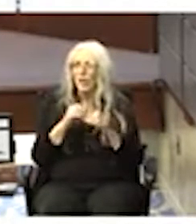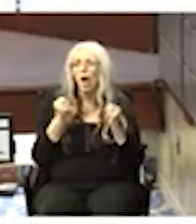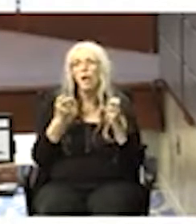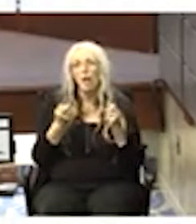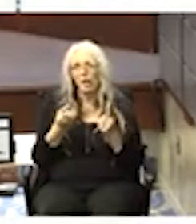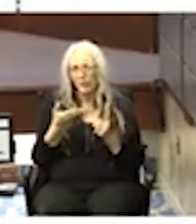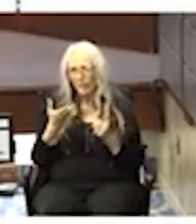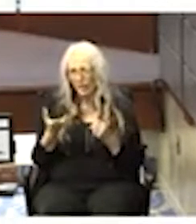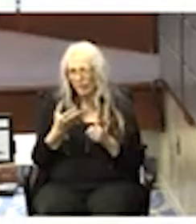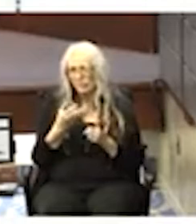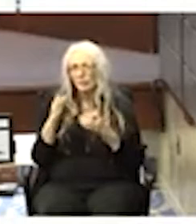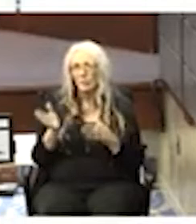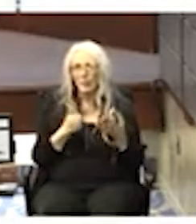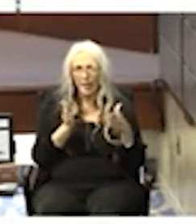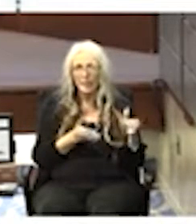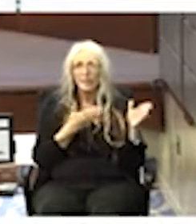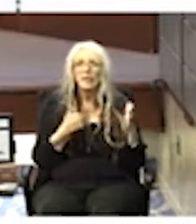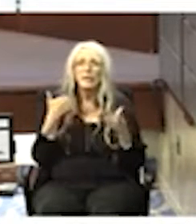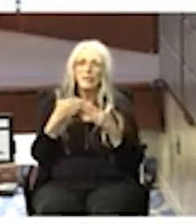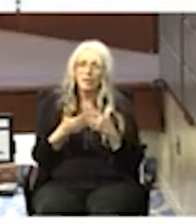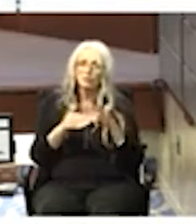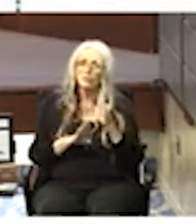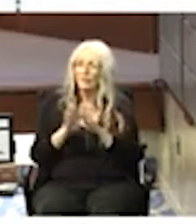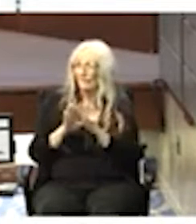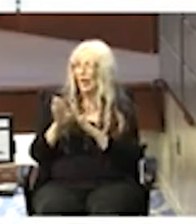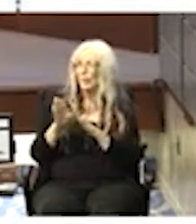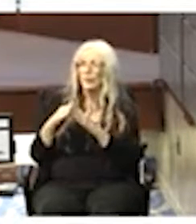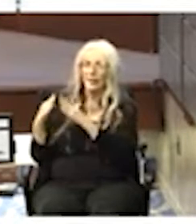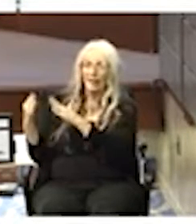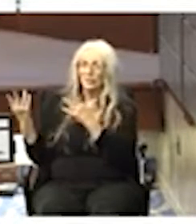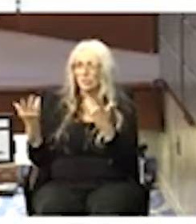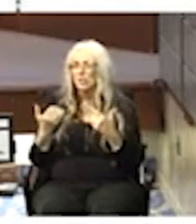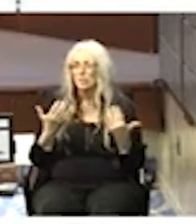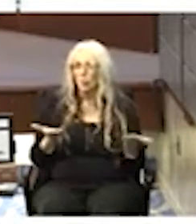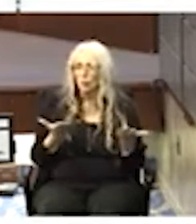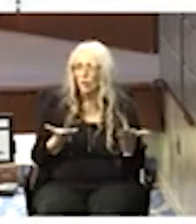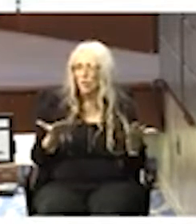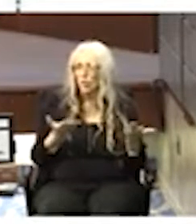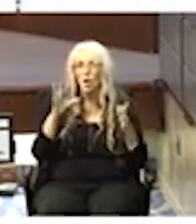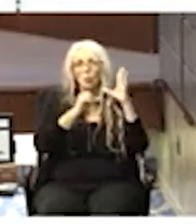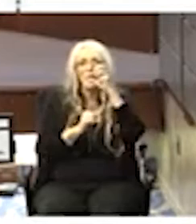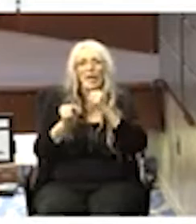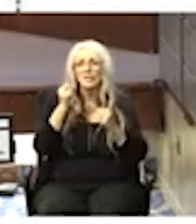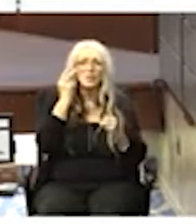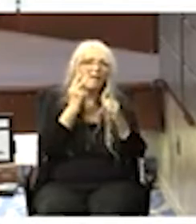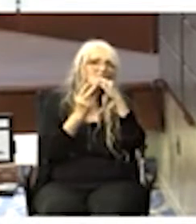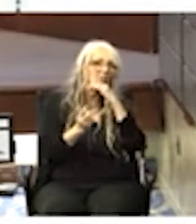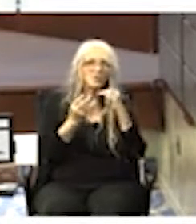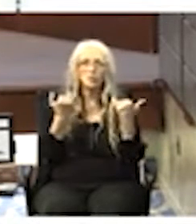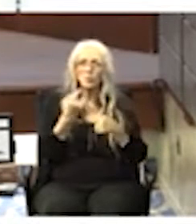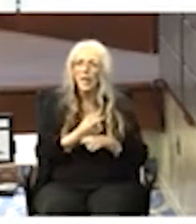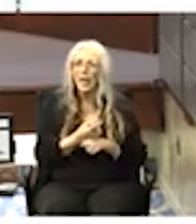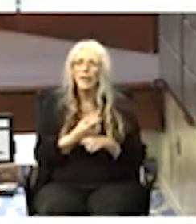things go into the planning, especially next to the development. I'll just point out that we are here. As we're capturing the vision and presenting that vision